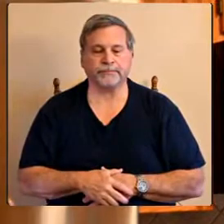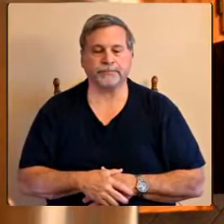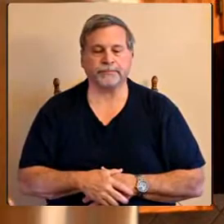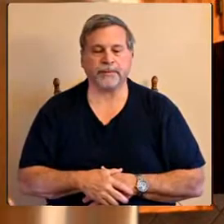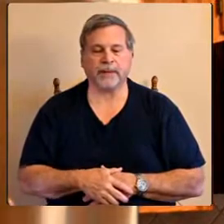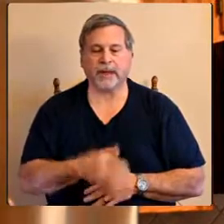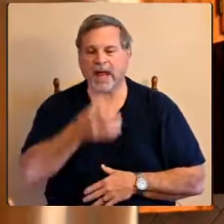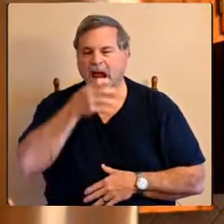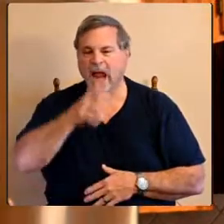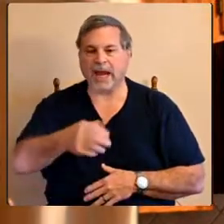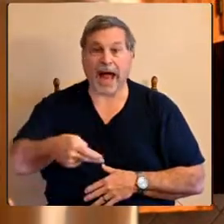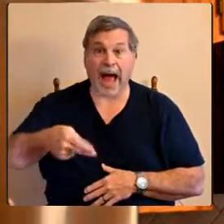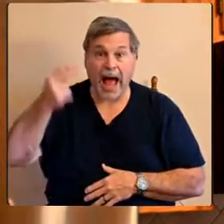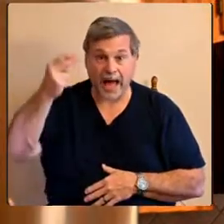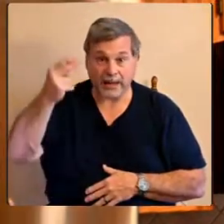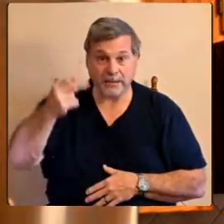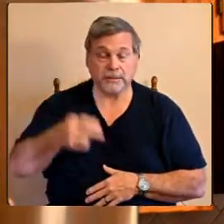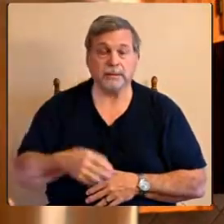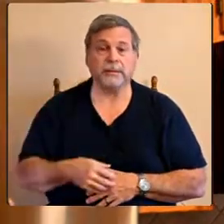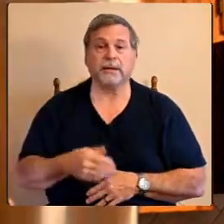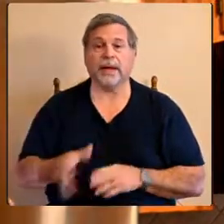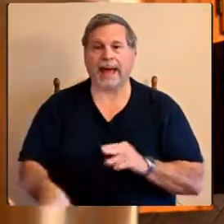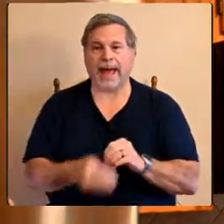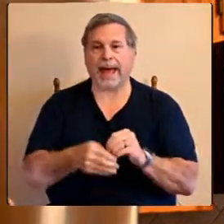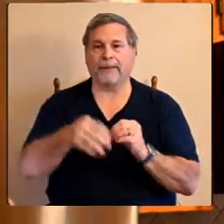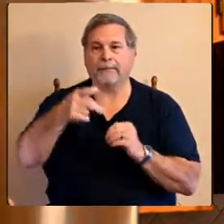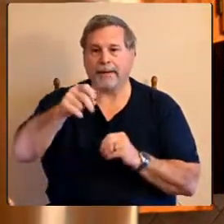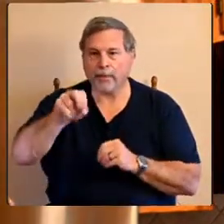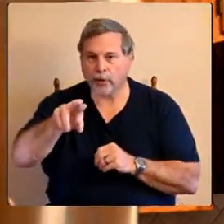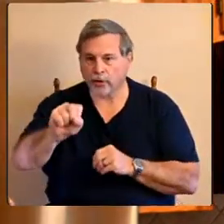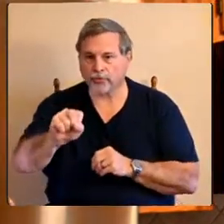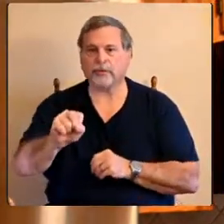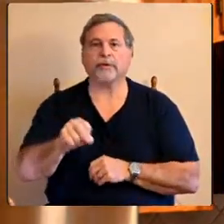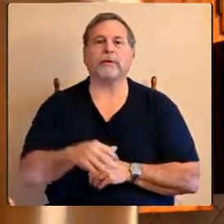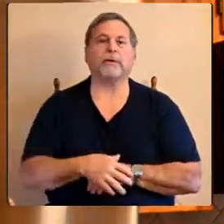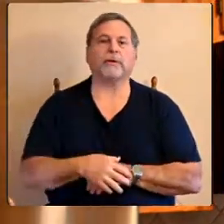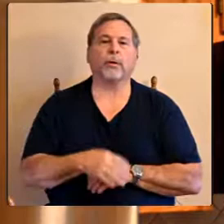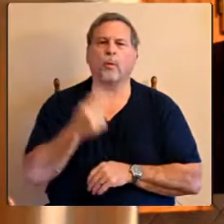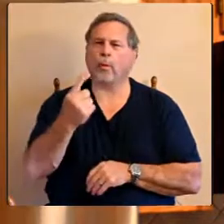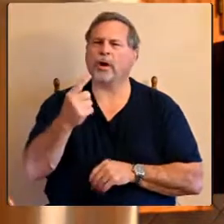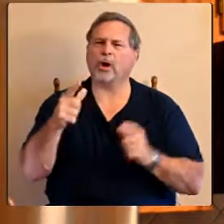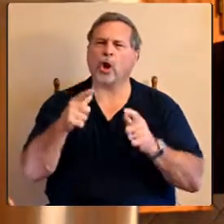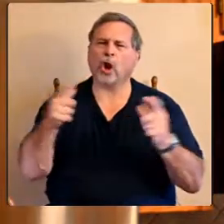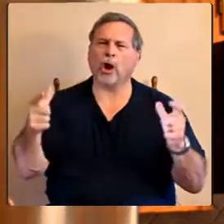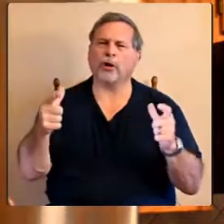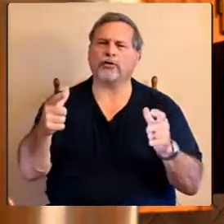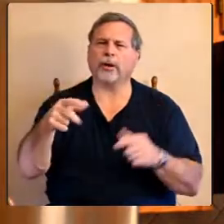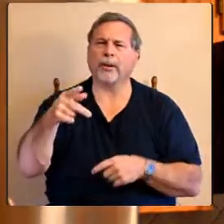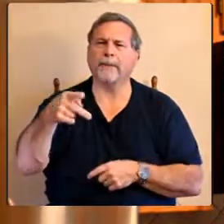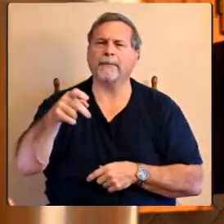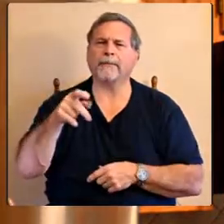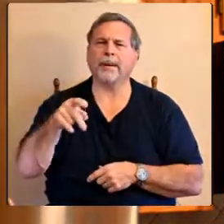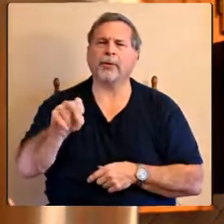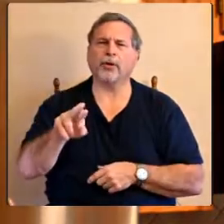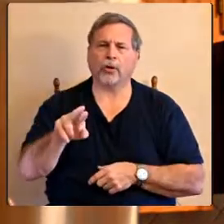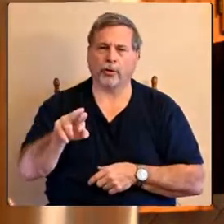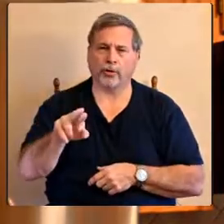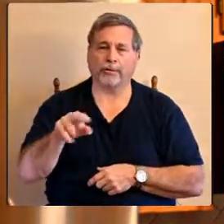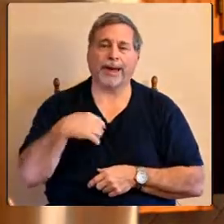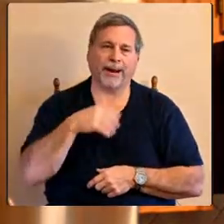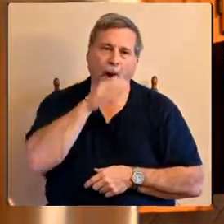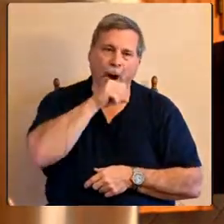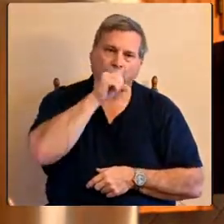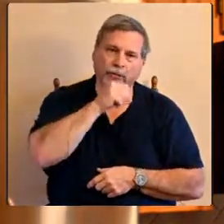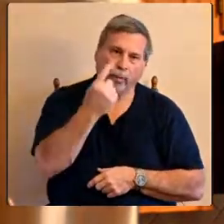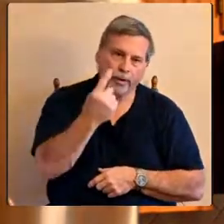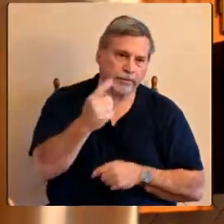We have the heat on high. I'm going to take the peppers. It's 1 large pepper. I happen to have an